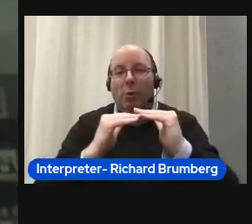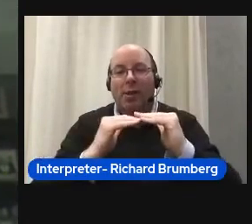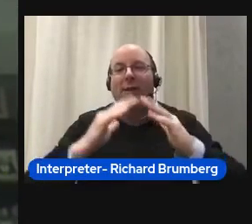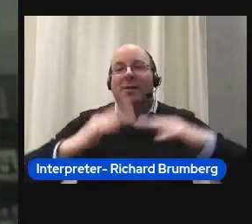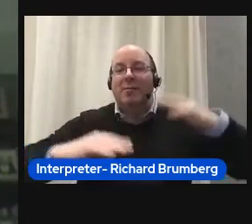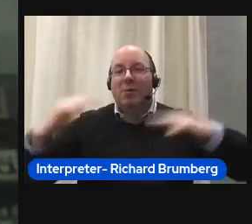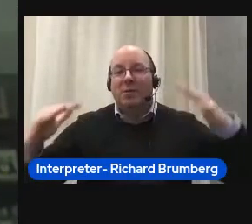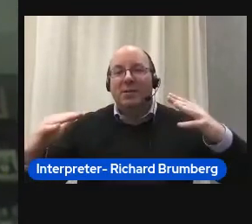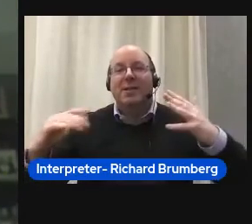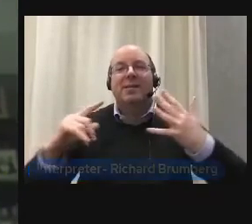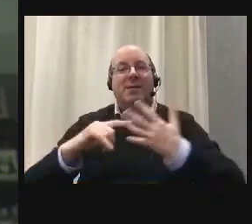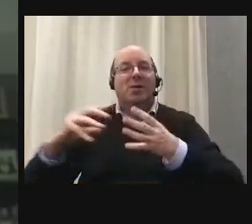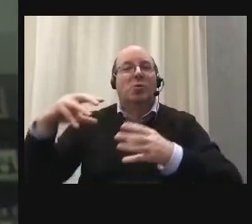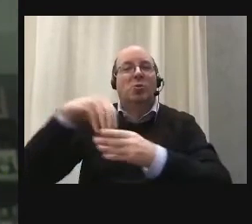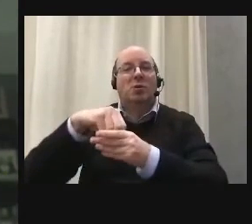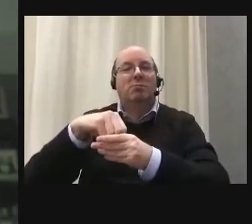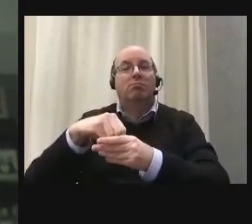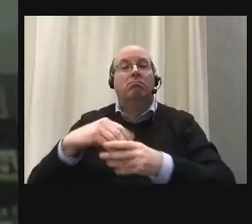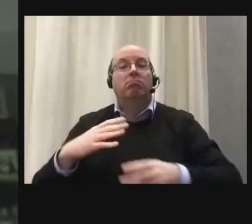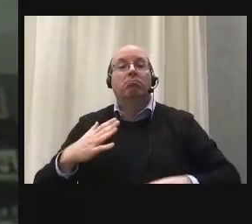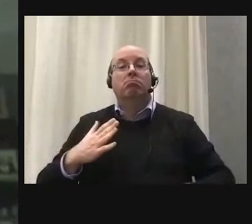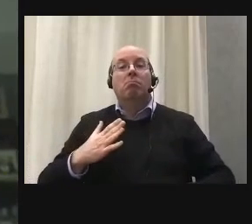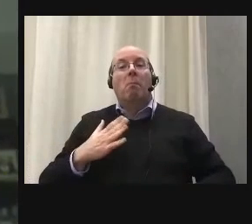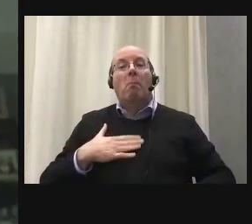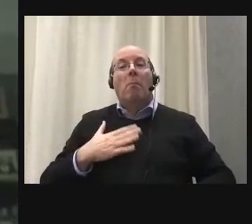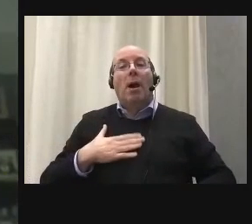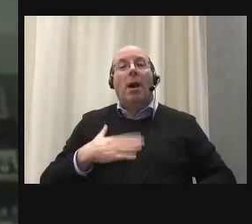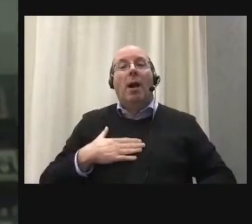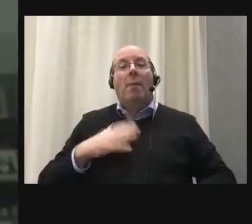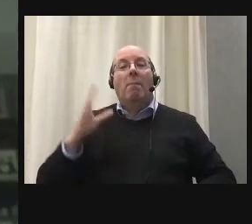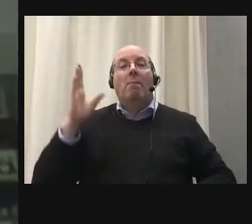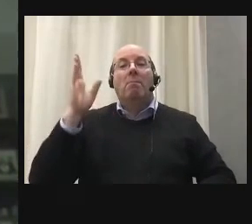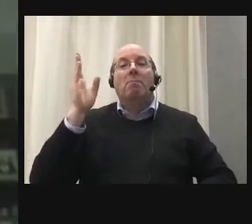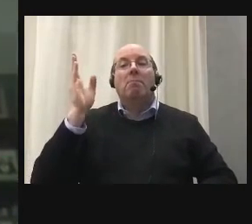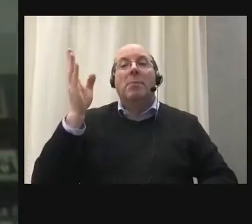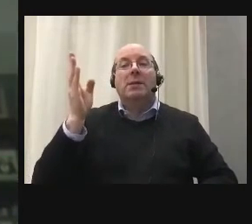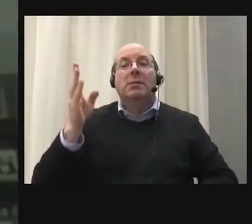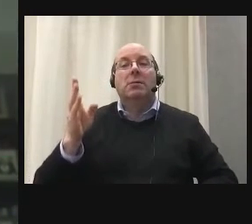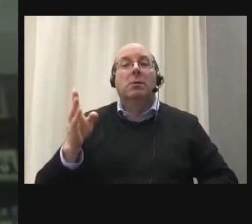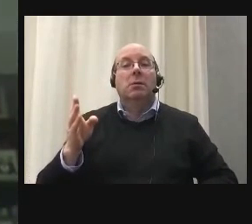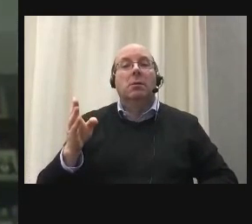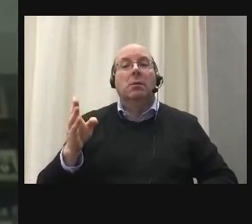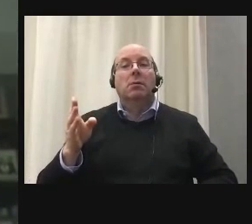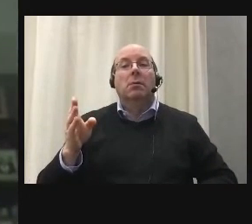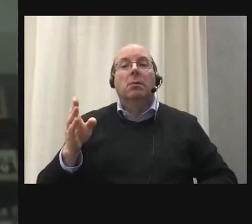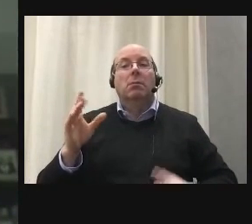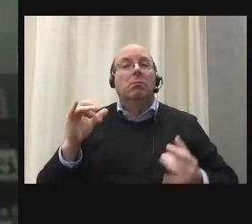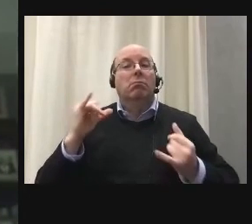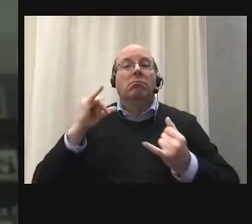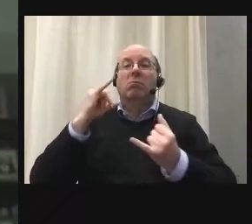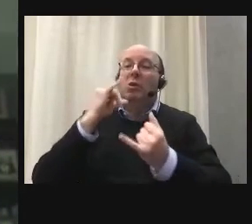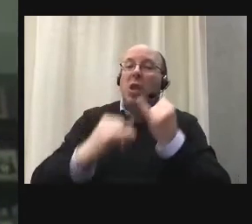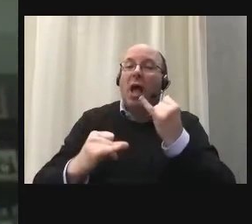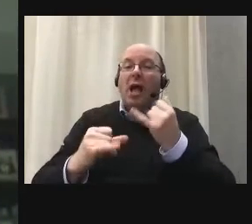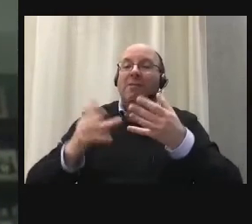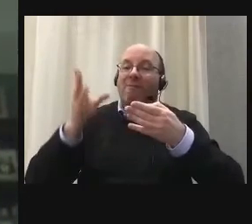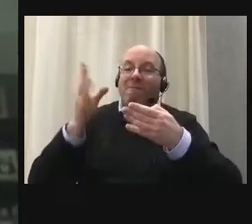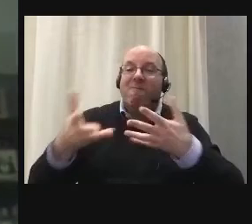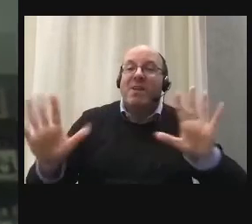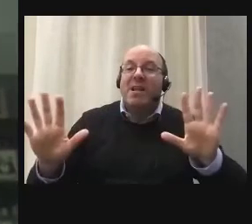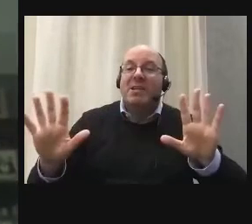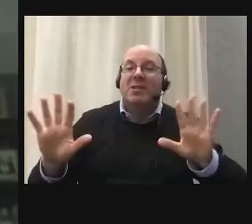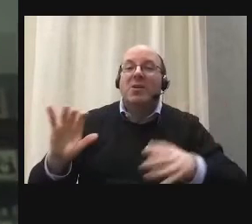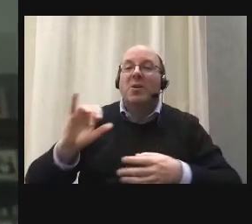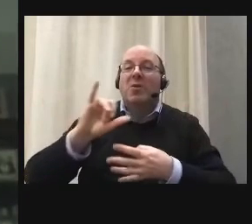If I have one message to deliver tonight, it's that tonight is not the end of Federation and certainly not our community's work in the